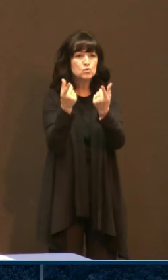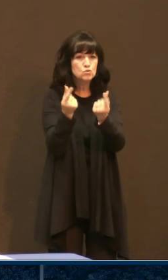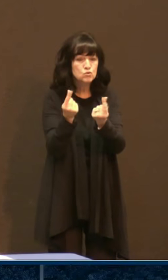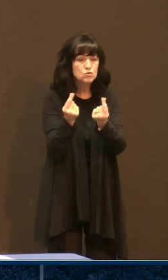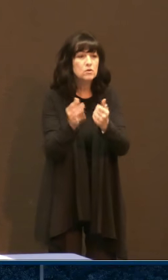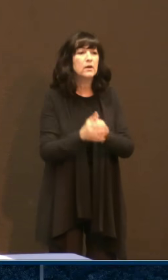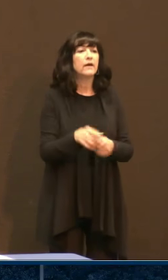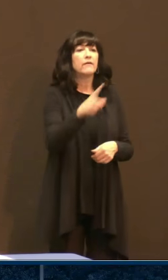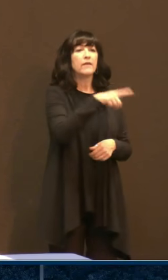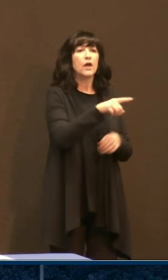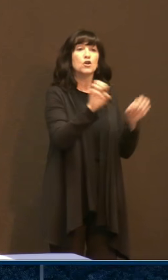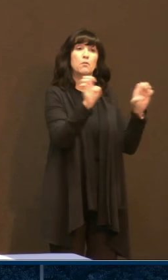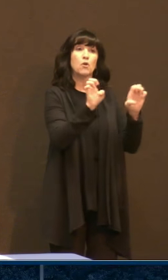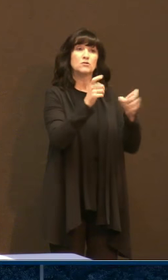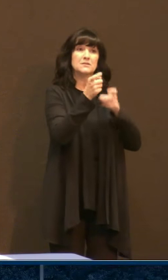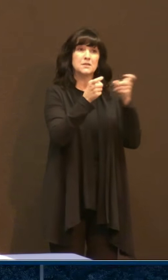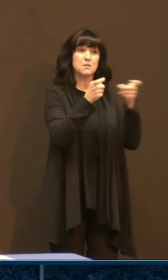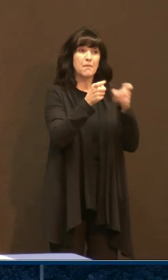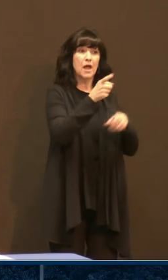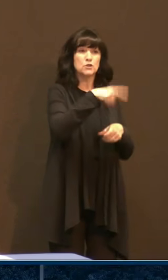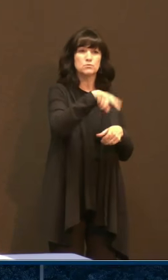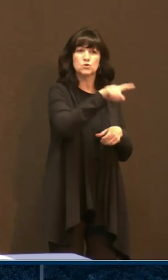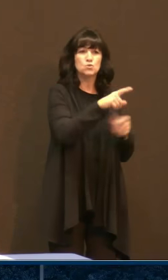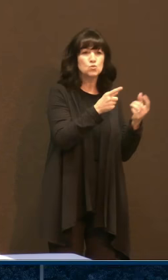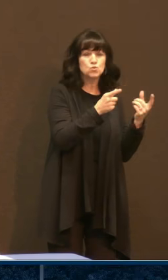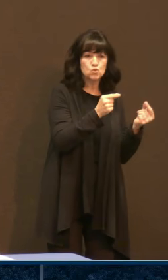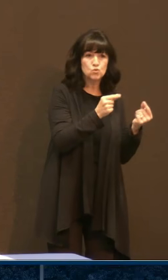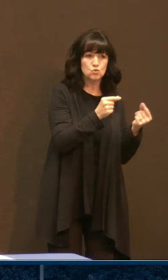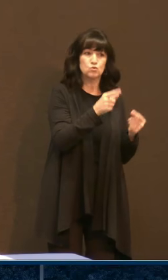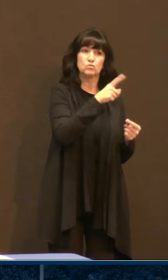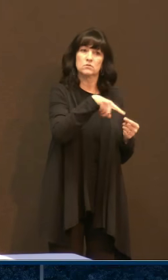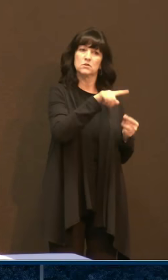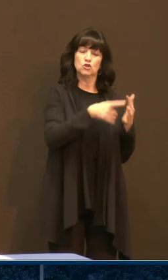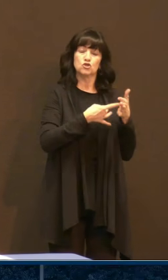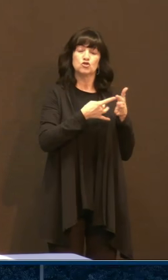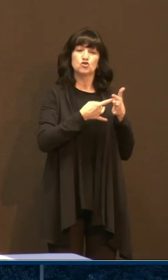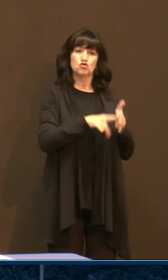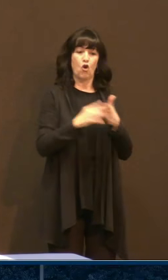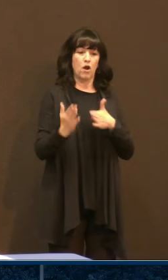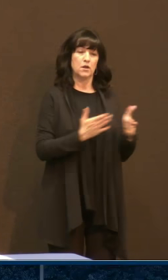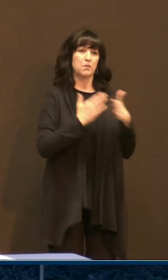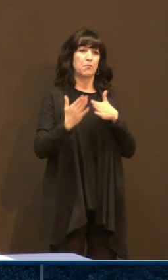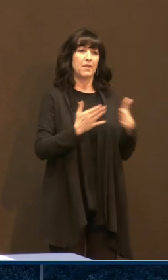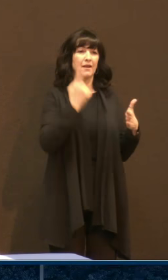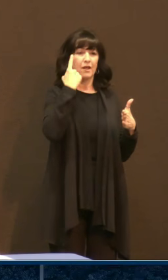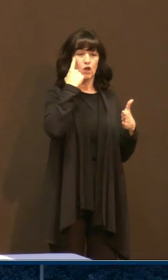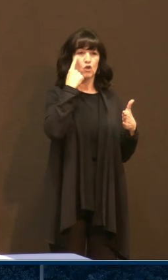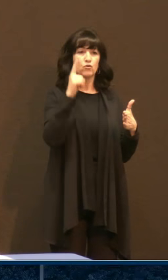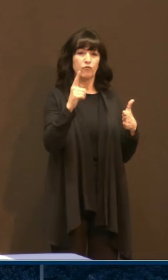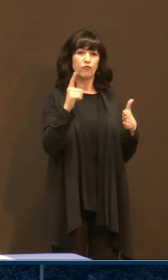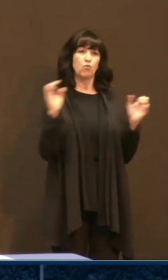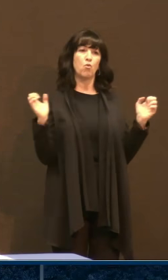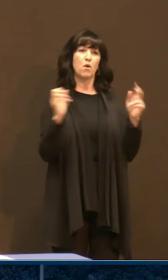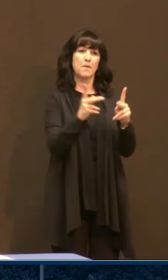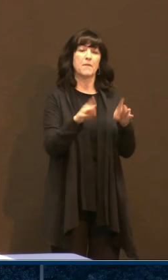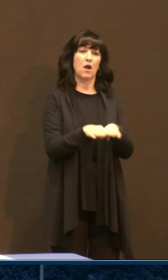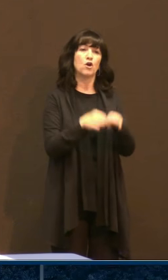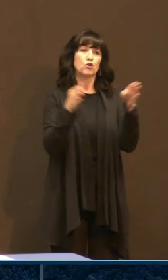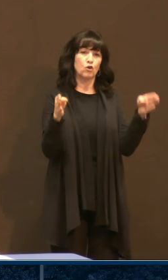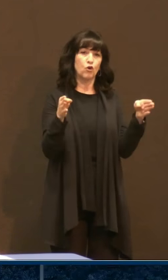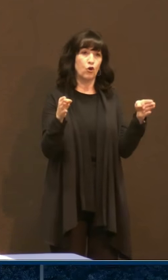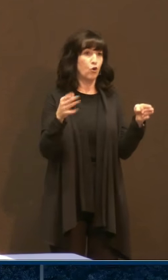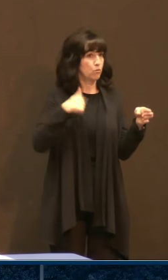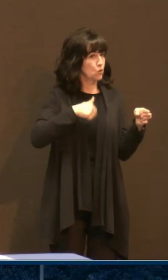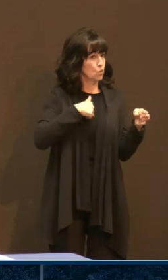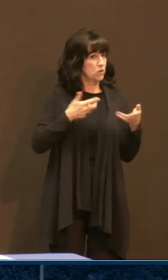about recovery and how we start recovery before the incident ever happens. And I think we've learned a lot of lessons from the hurricanes